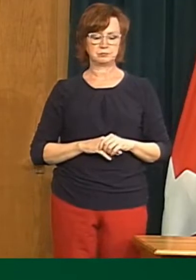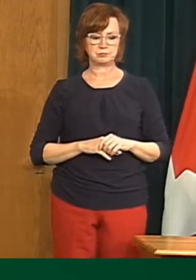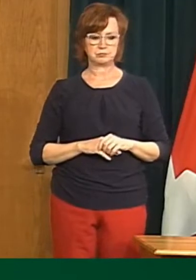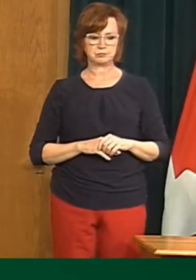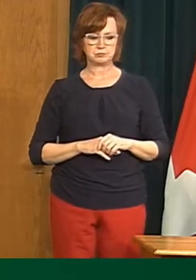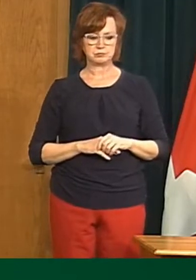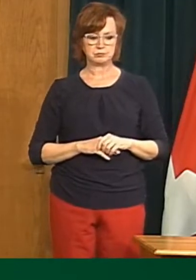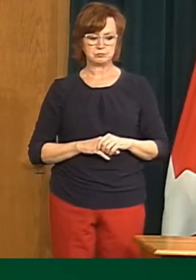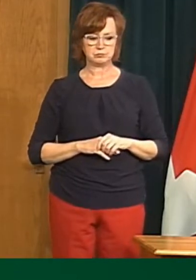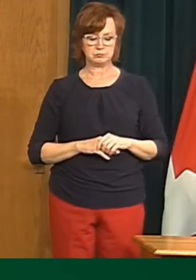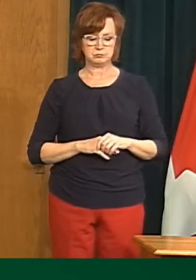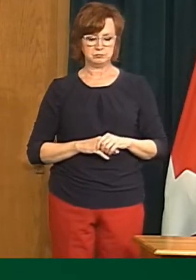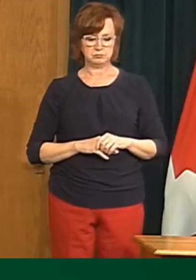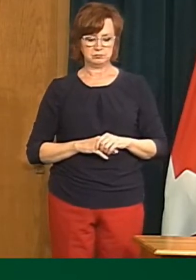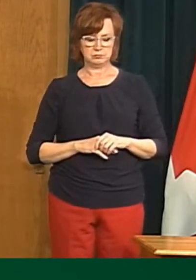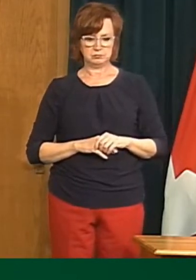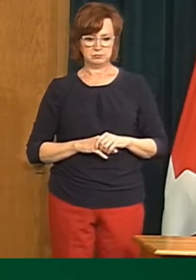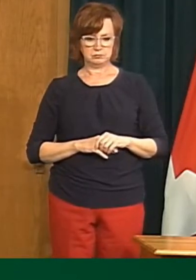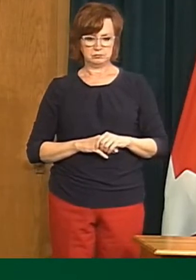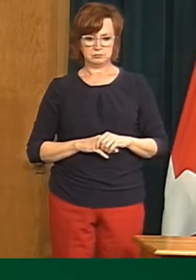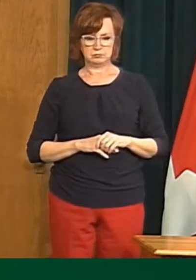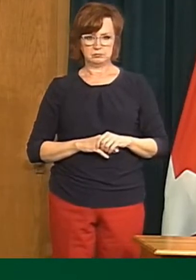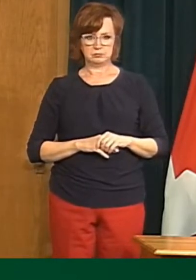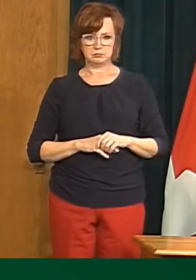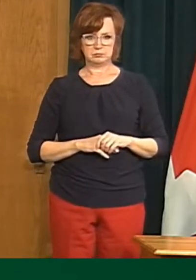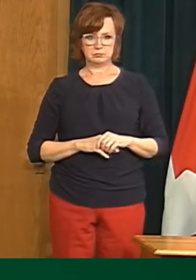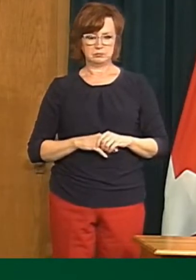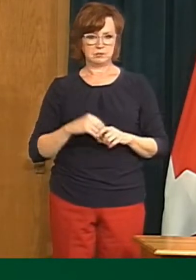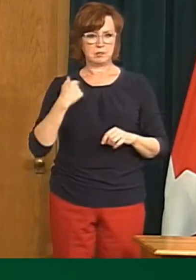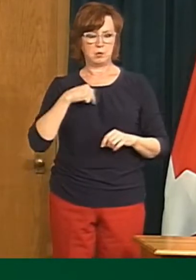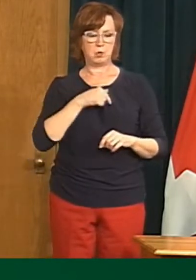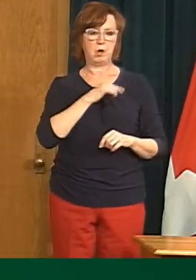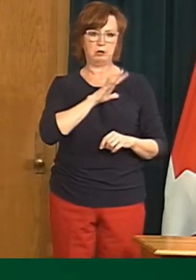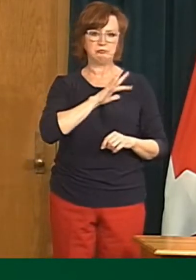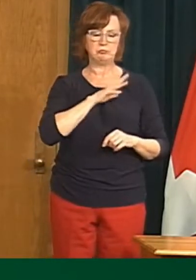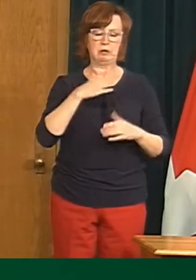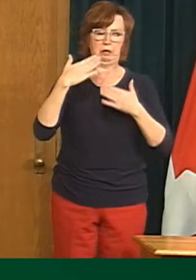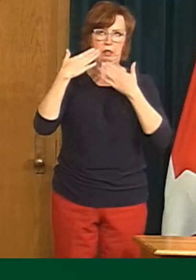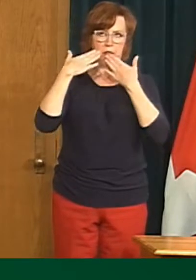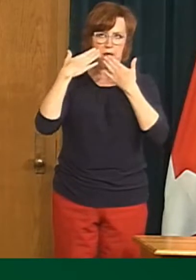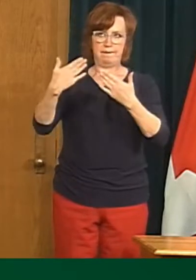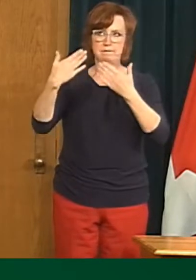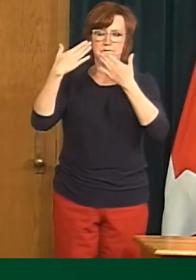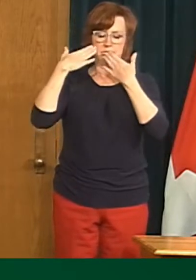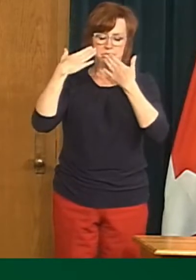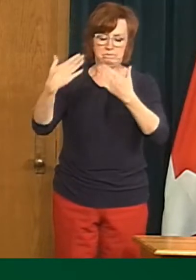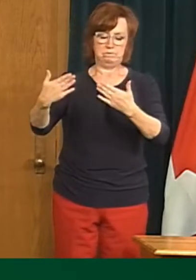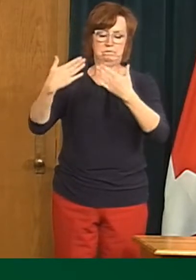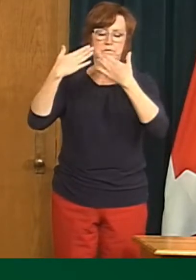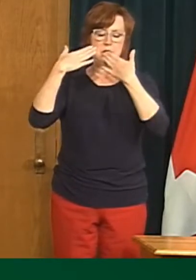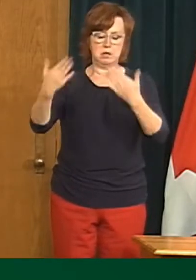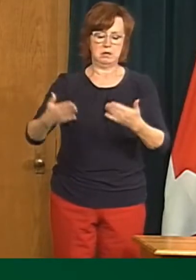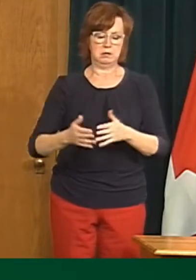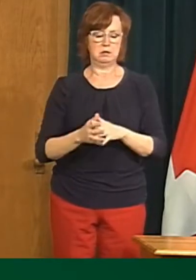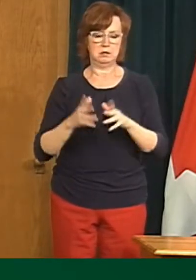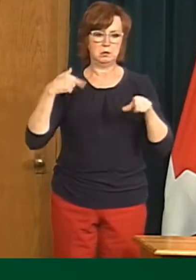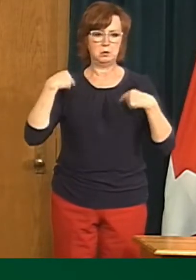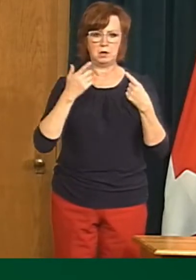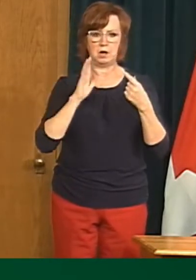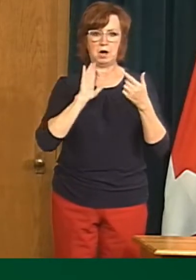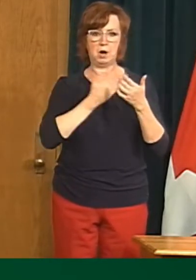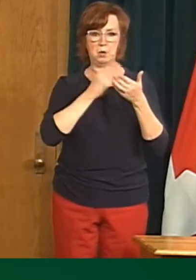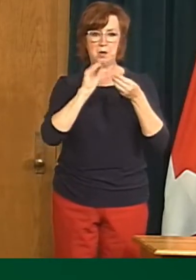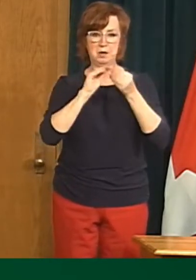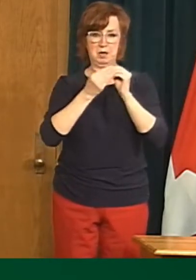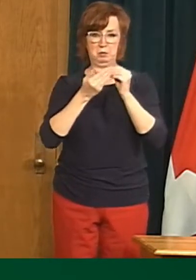is we are not experiencing any of the modeling numbers that were first brought out a couple of months ago here at this point in